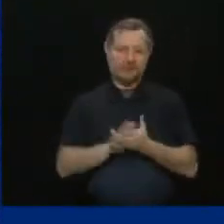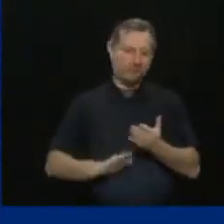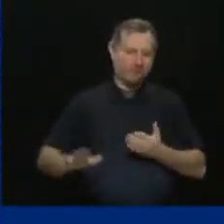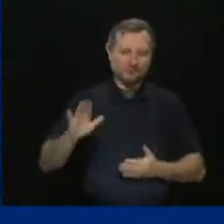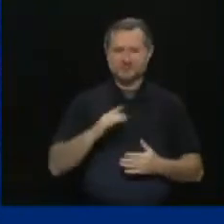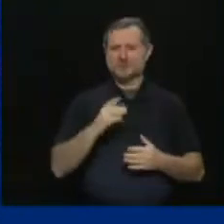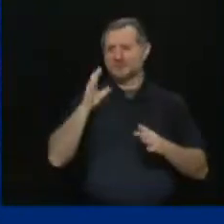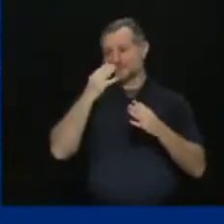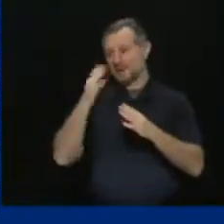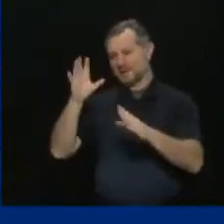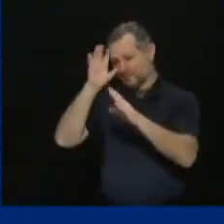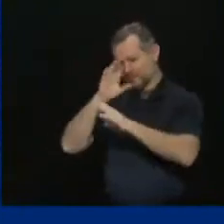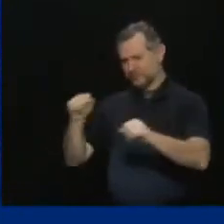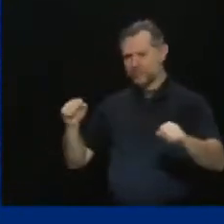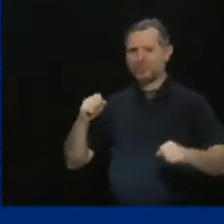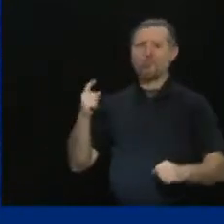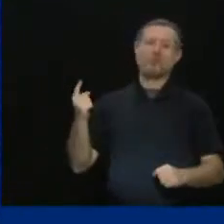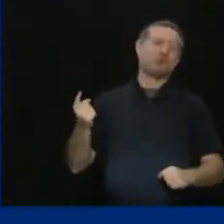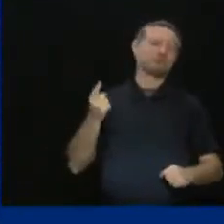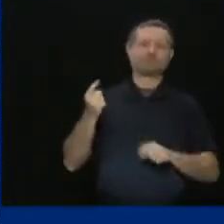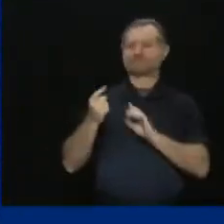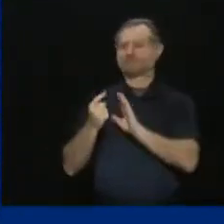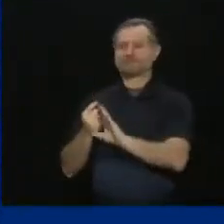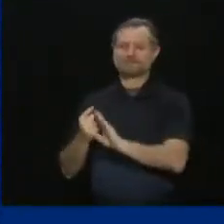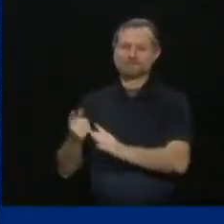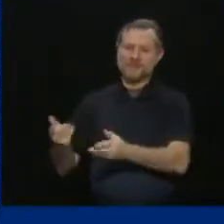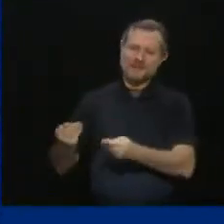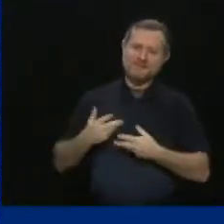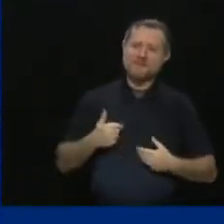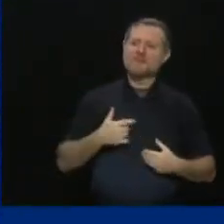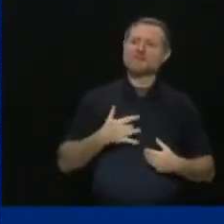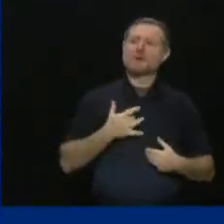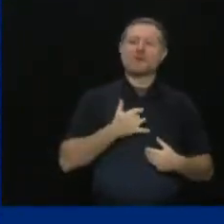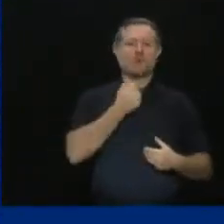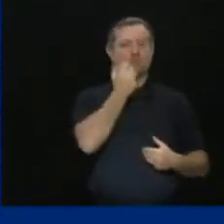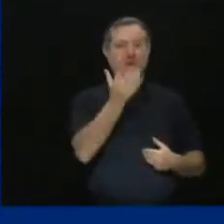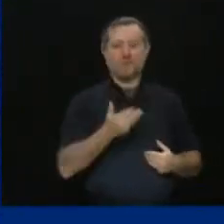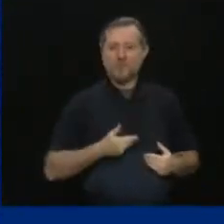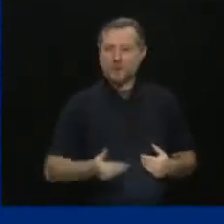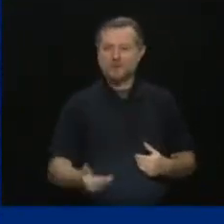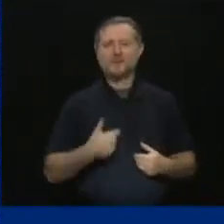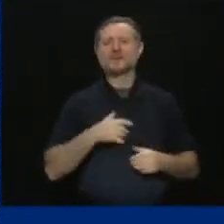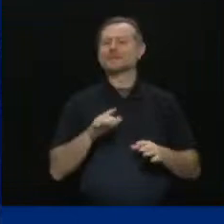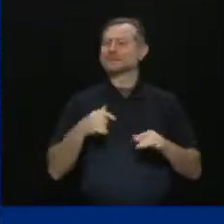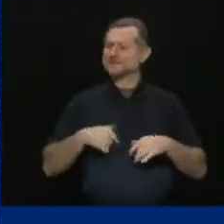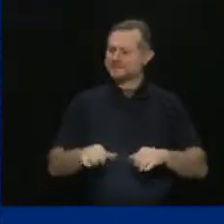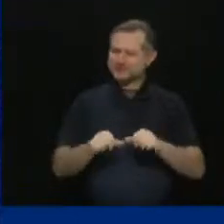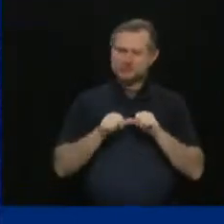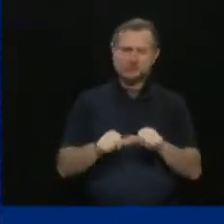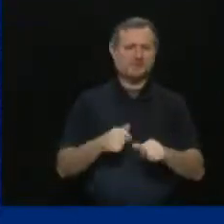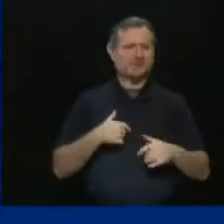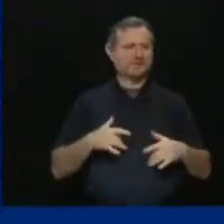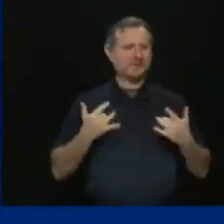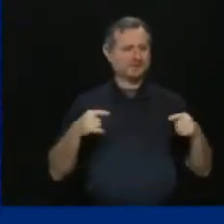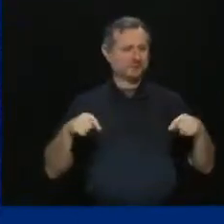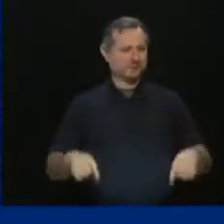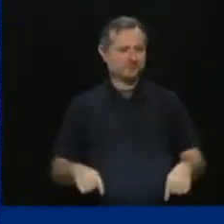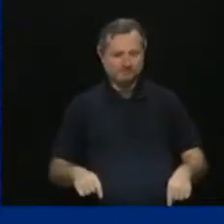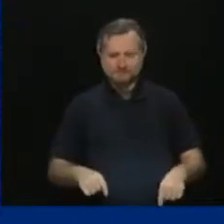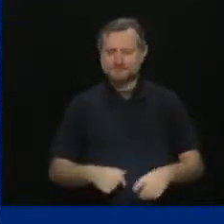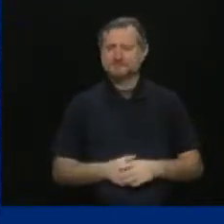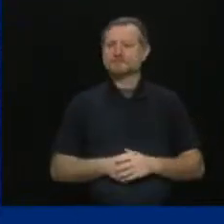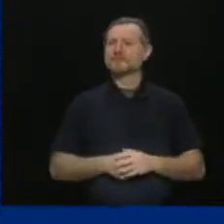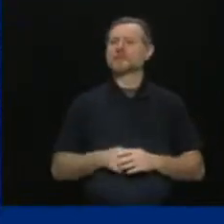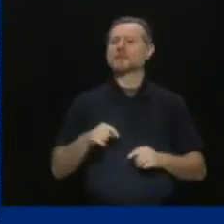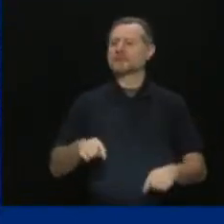for always making us feel so welcome here. We've done many events. We will continue to do events because the simple presence of being here